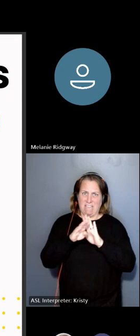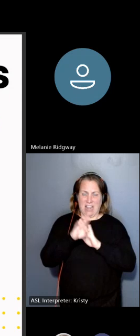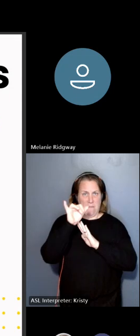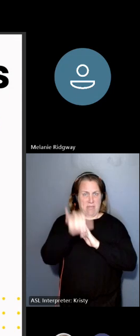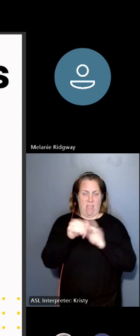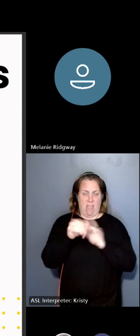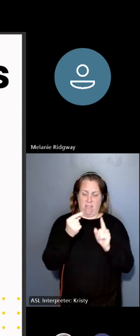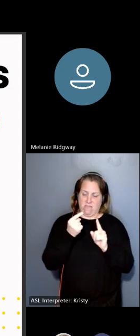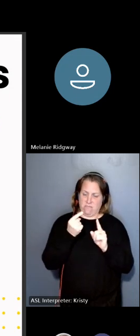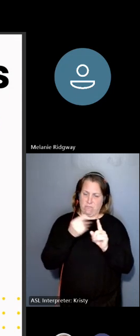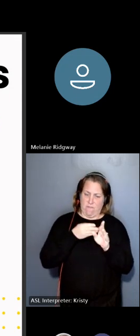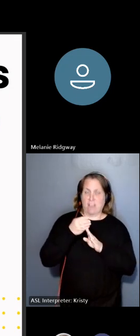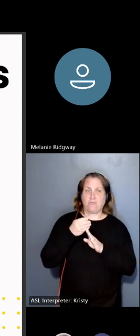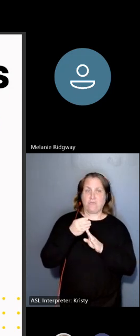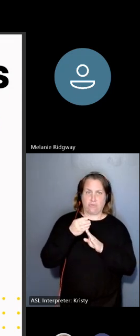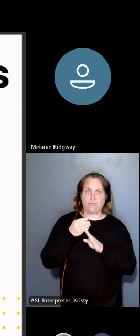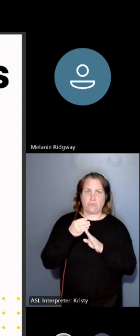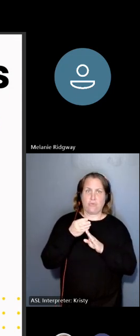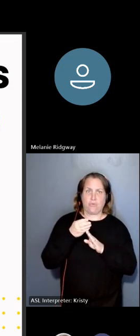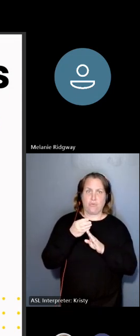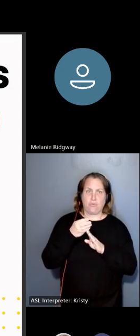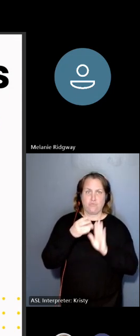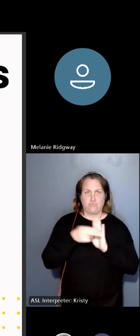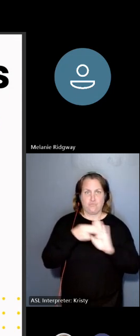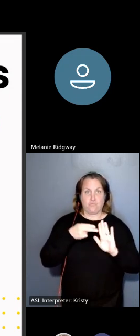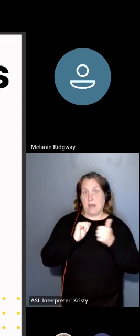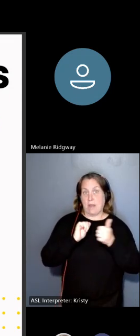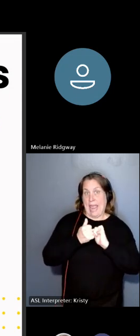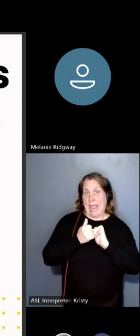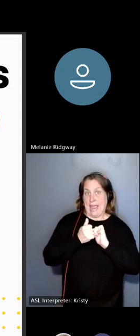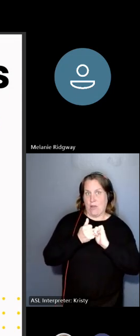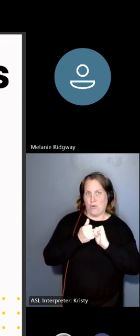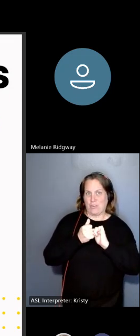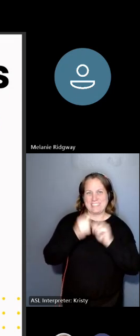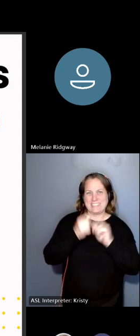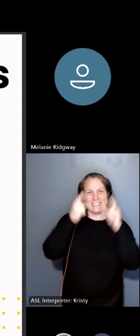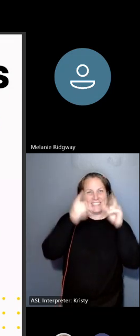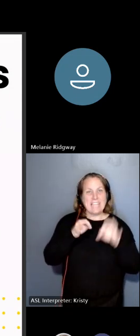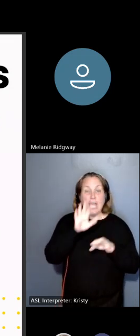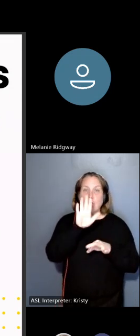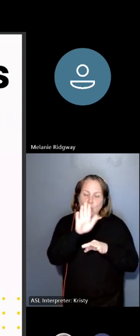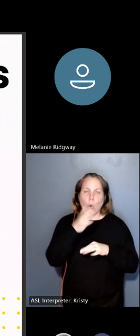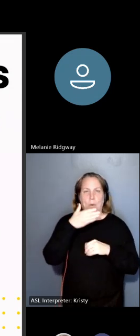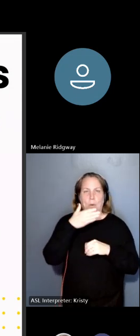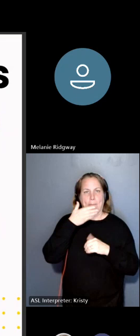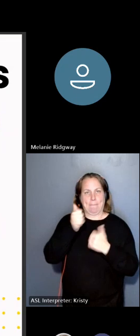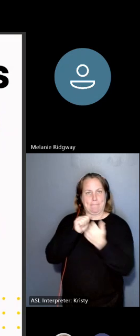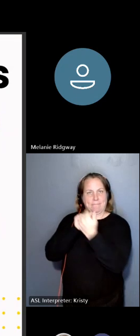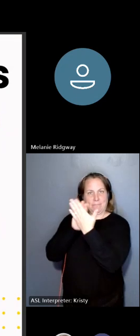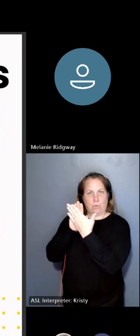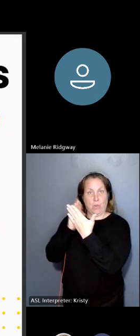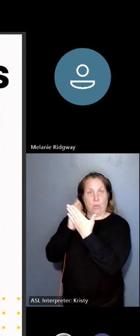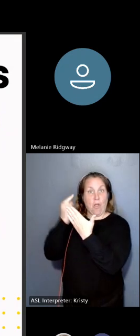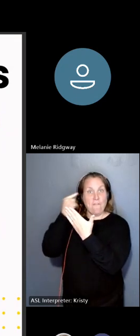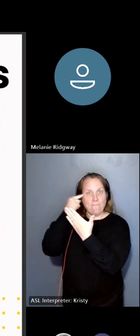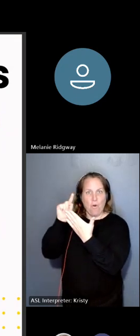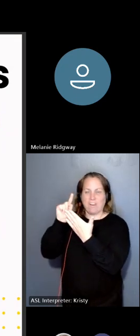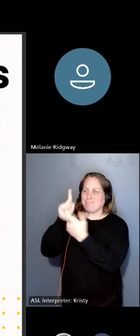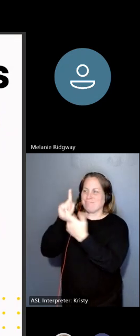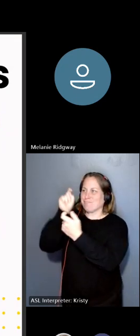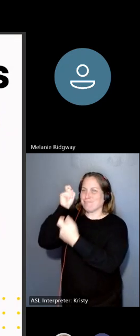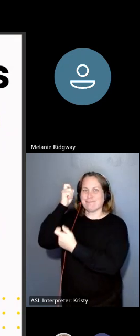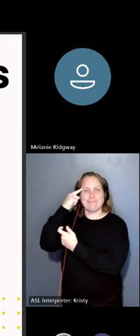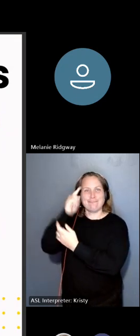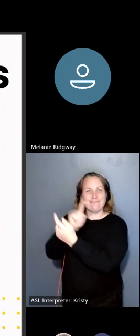communicator by deciding the best approach when greeting an employer.